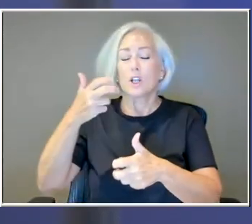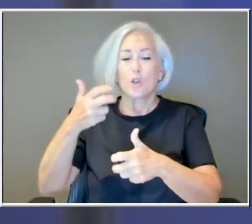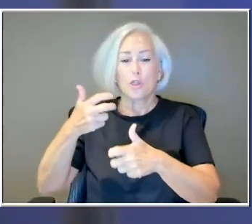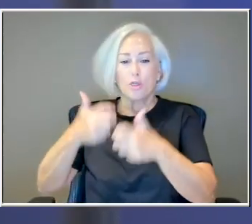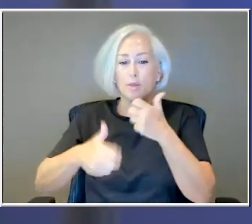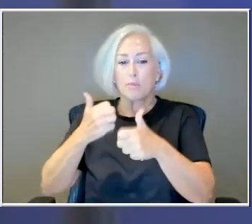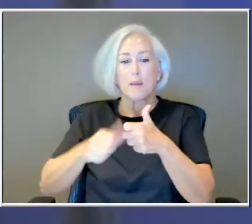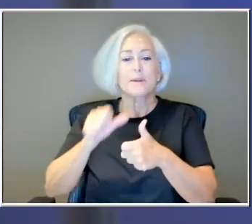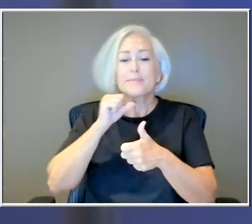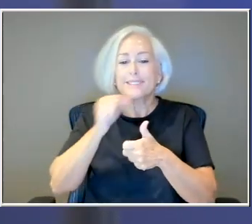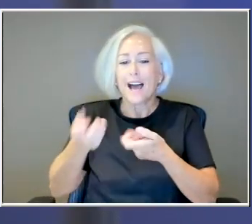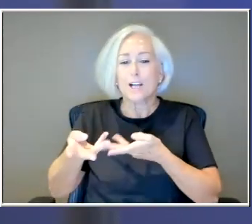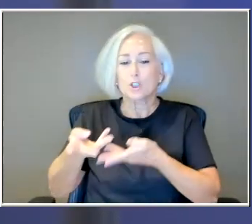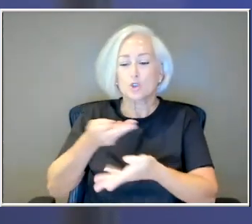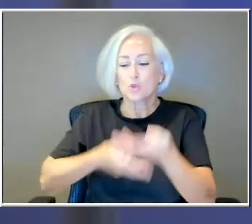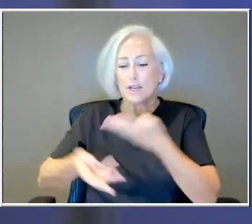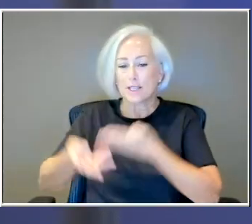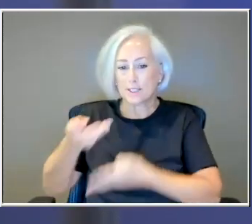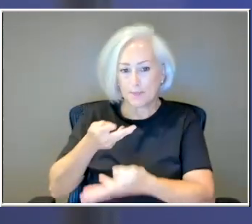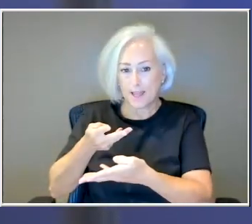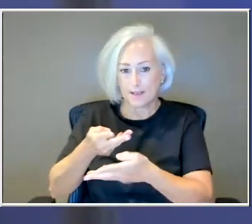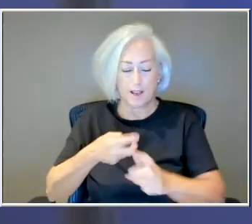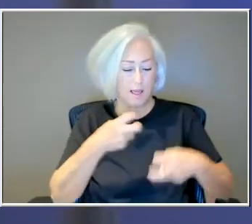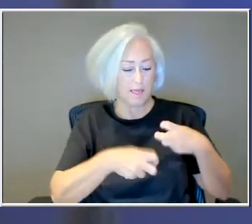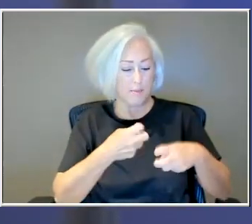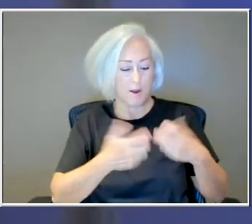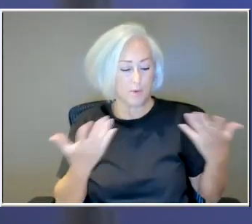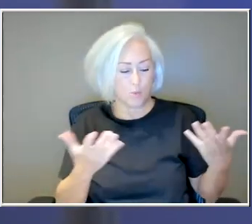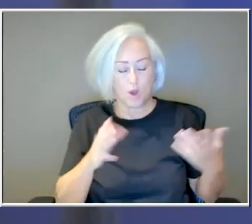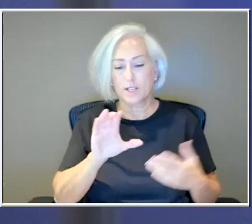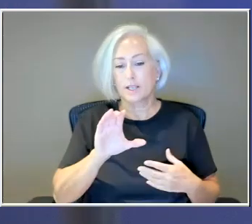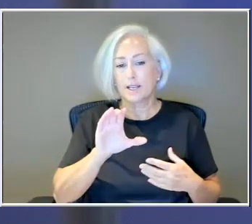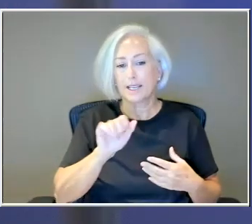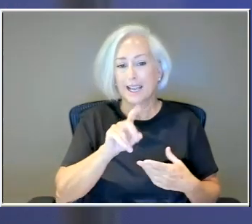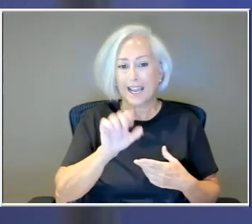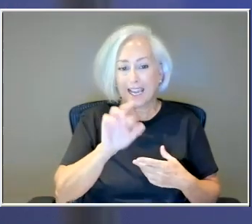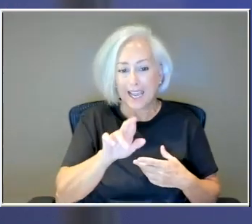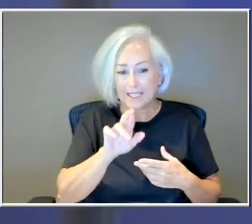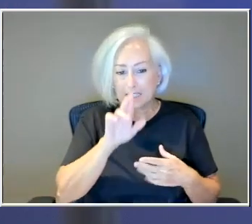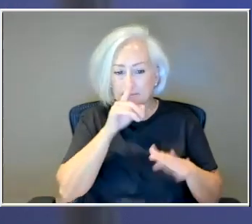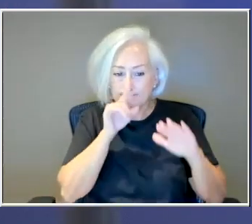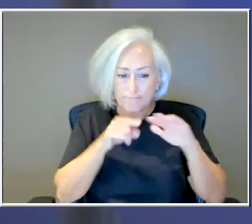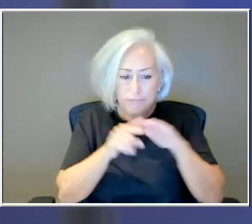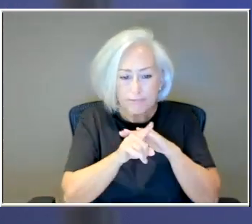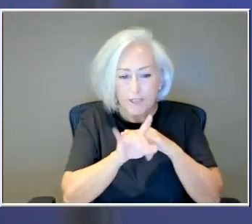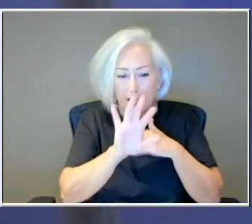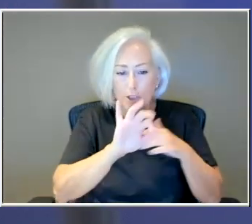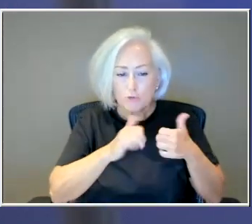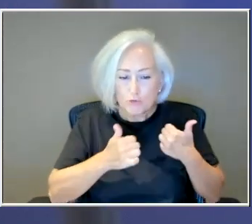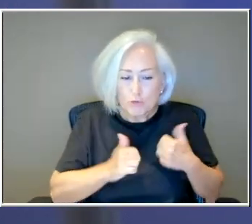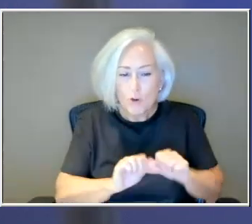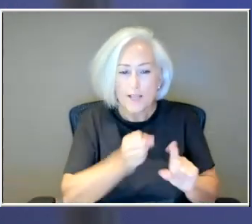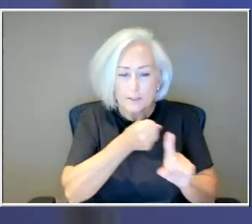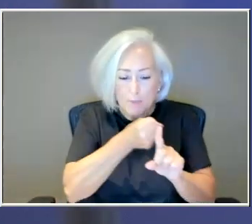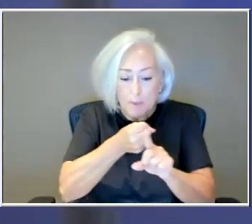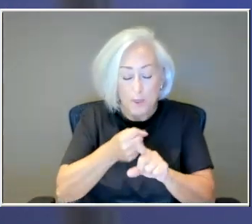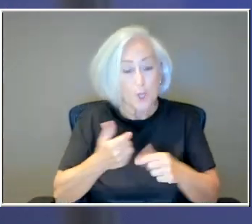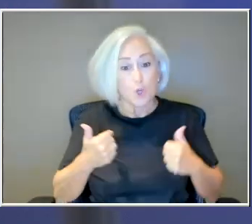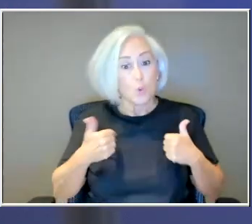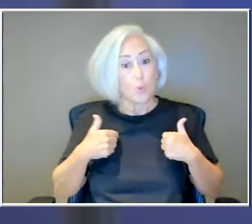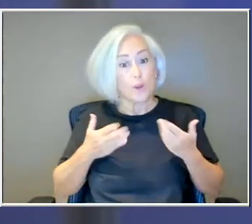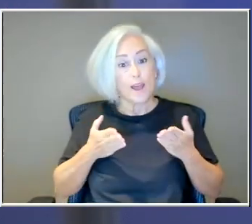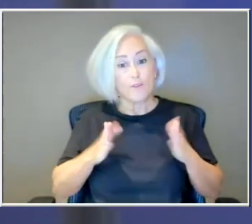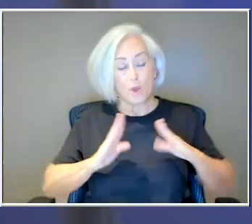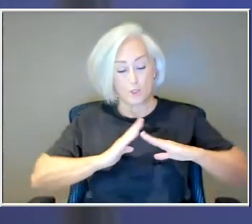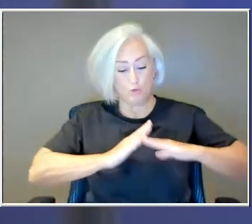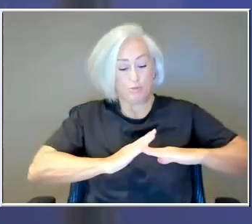the cancer that is crafty, that tries to come through. And we have ways to prevent that. And if it happens, we